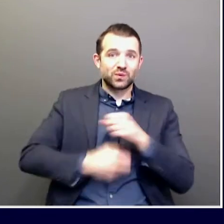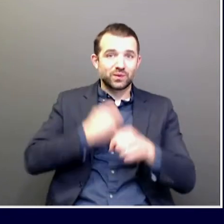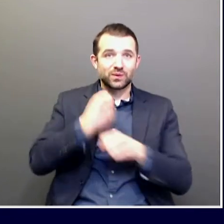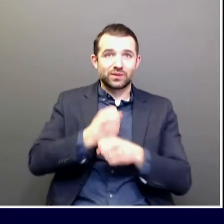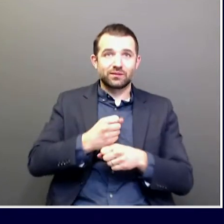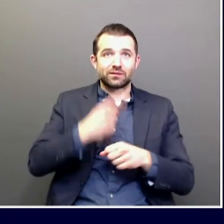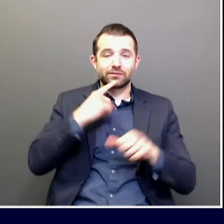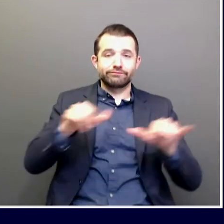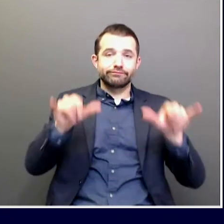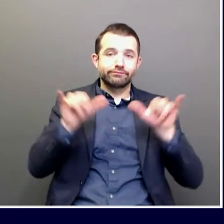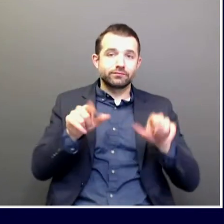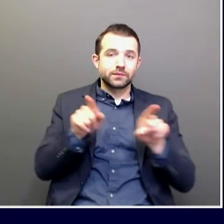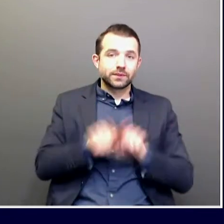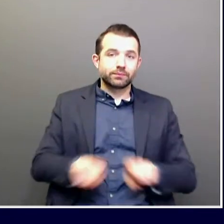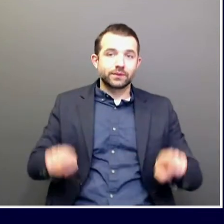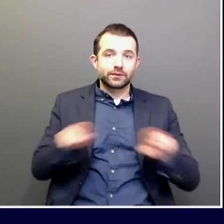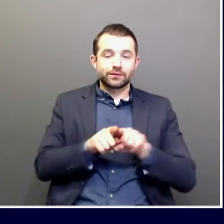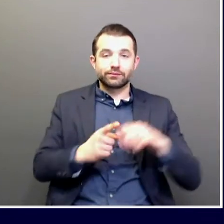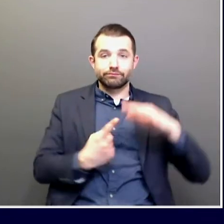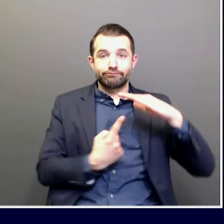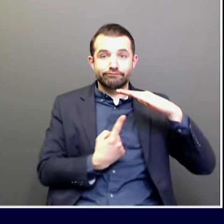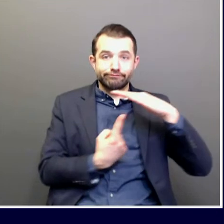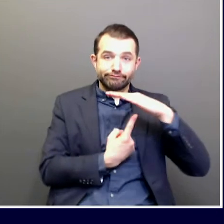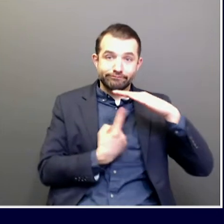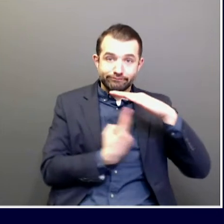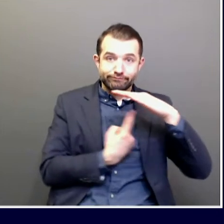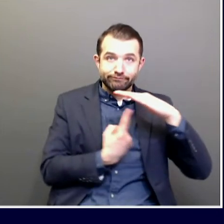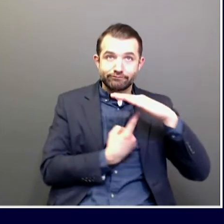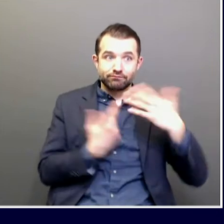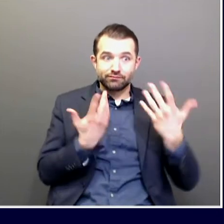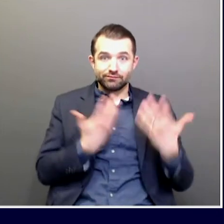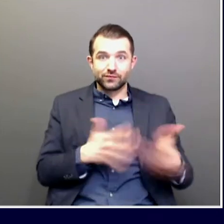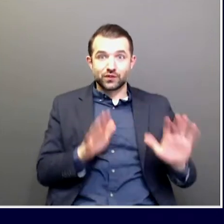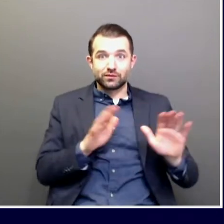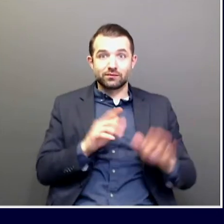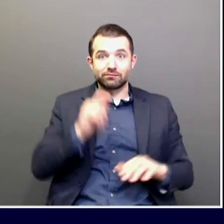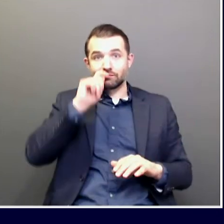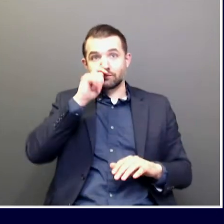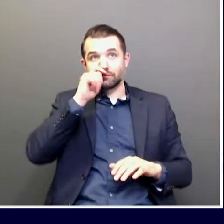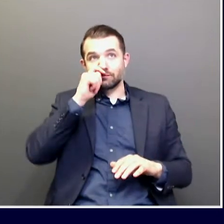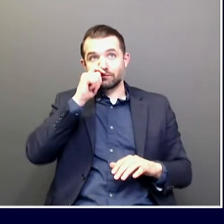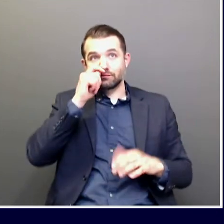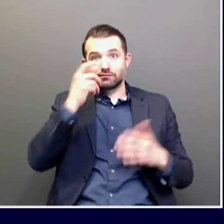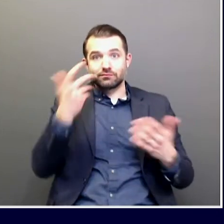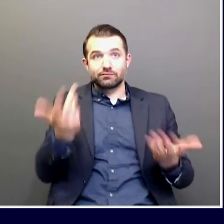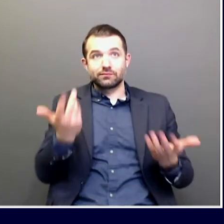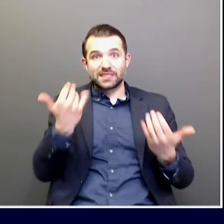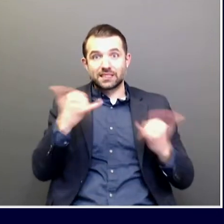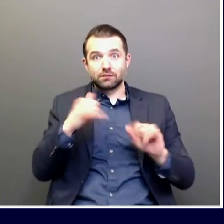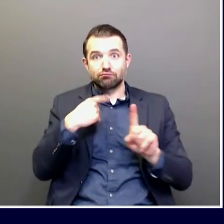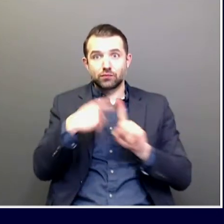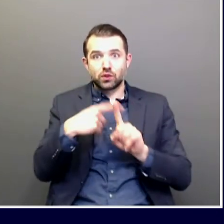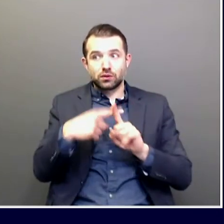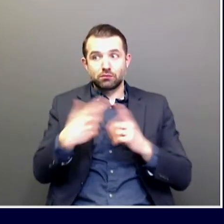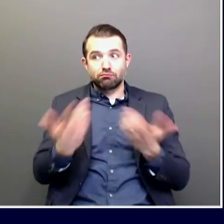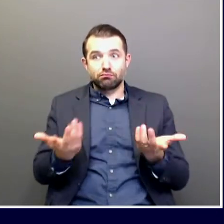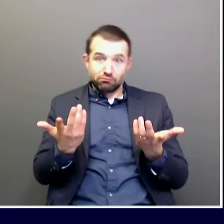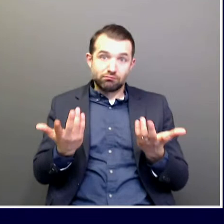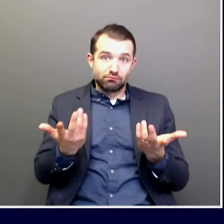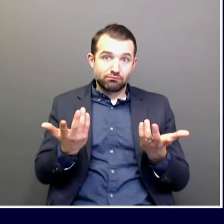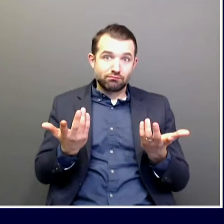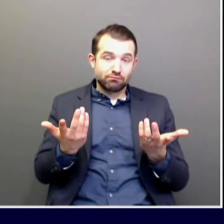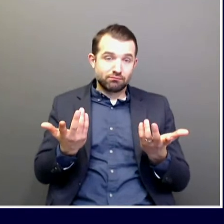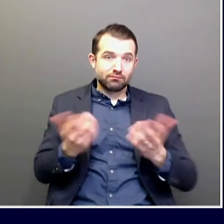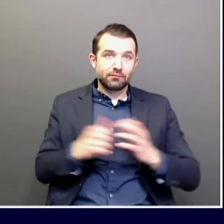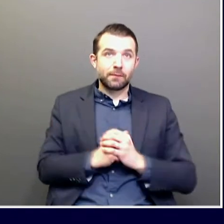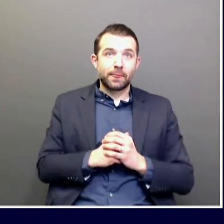They're someone who may have tested positive again, but they're not a brand new case. Because even if they're unvaccinated, we know that at least for